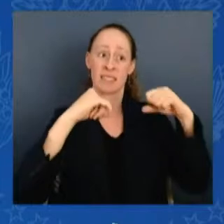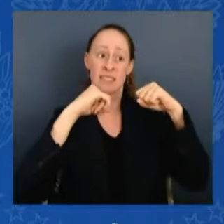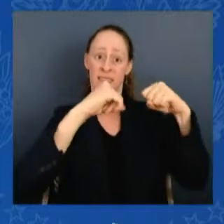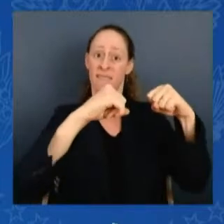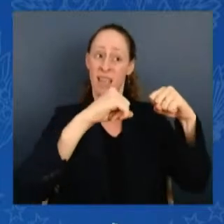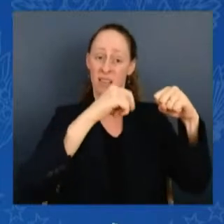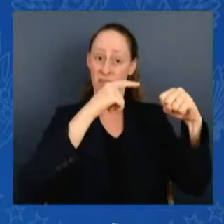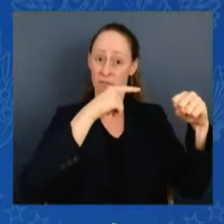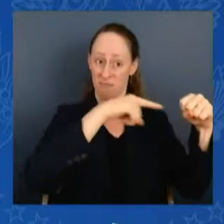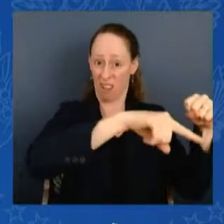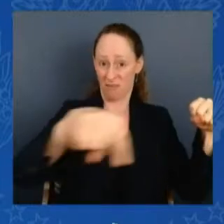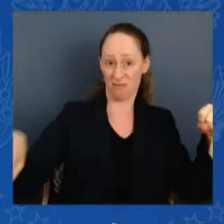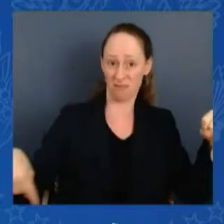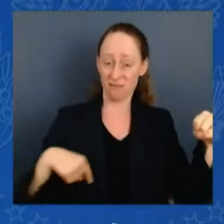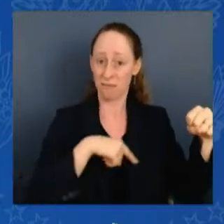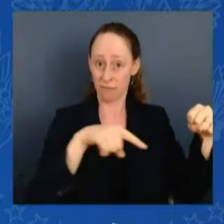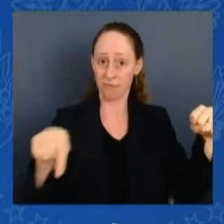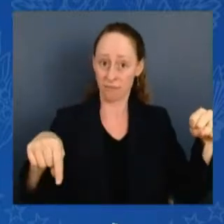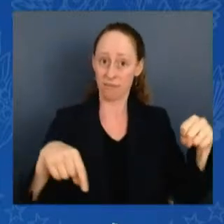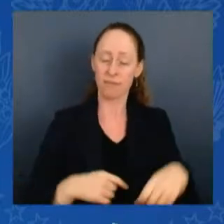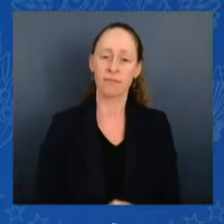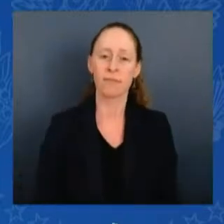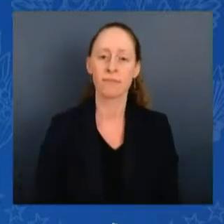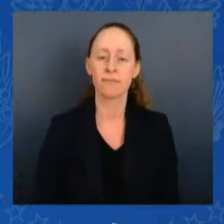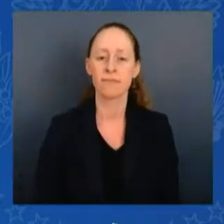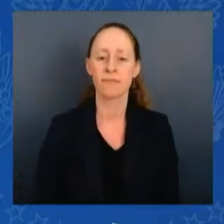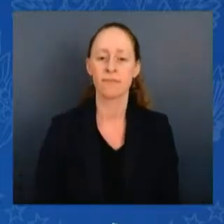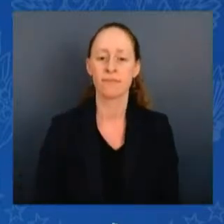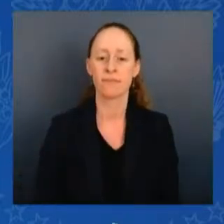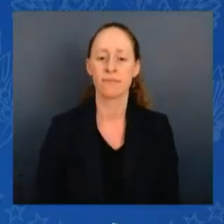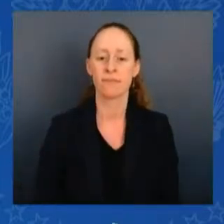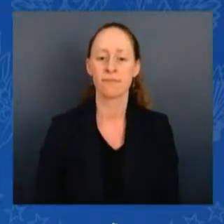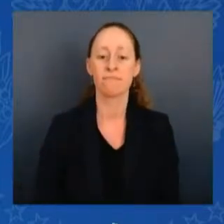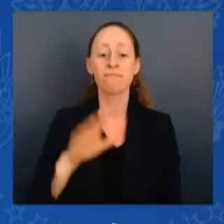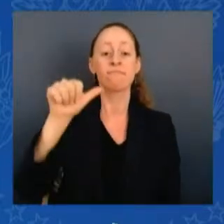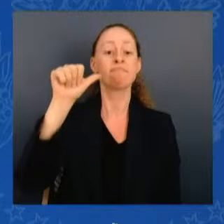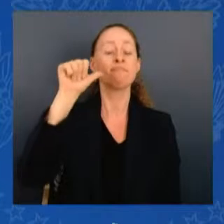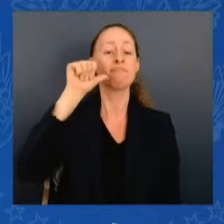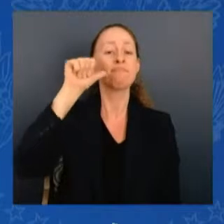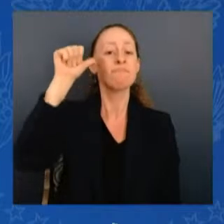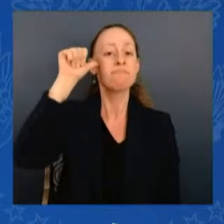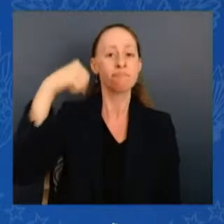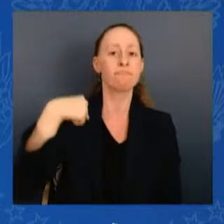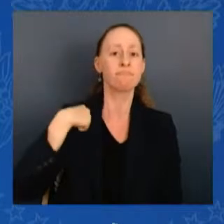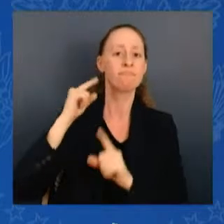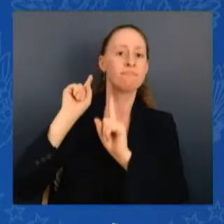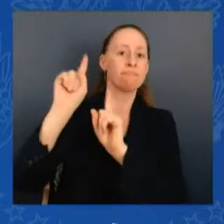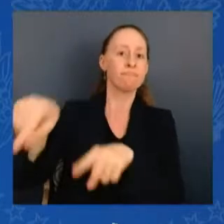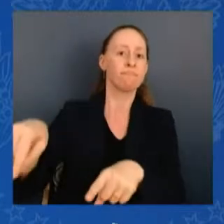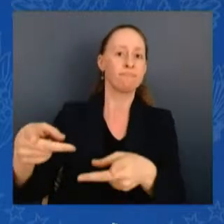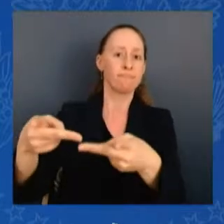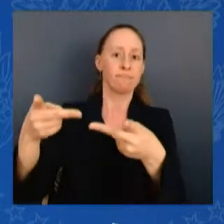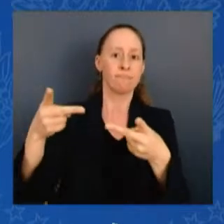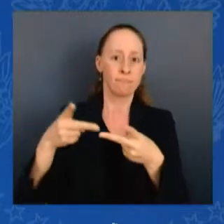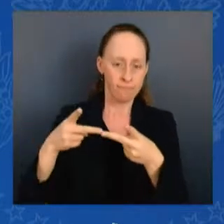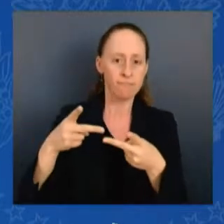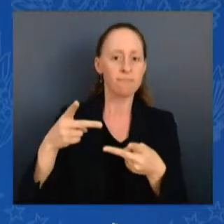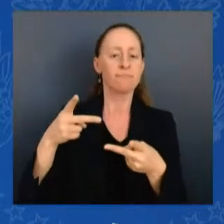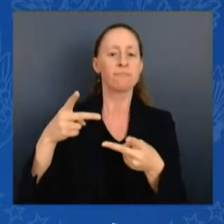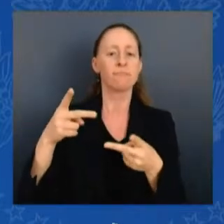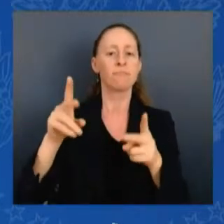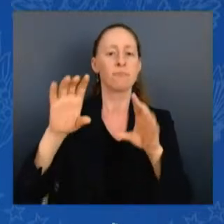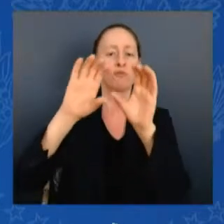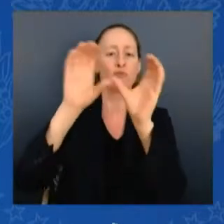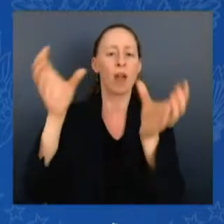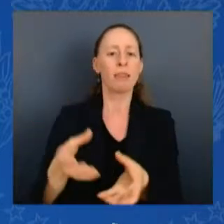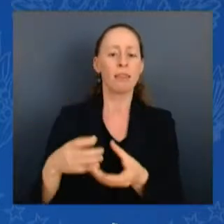Yesterday, I laid a wreath at Arlington National Cemetery to pay my